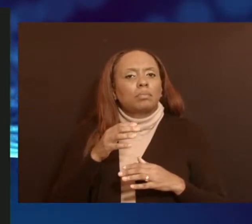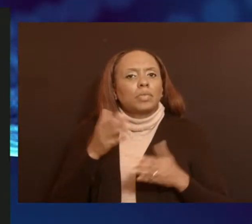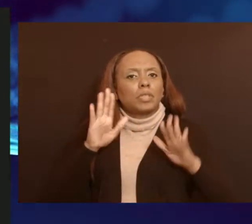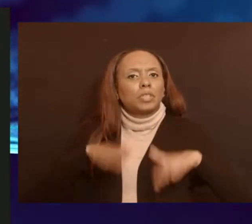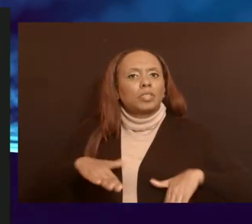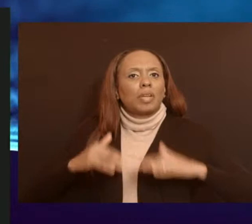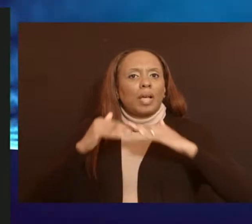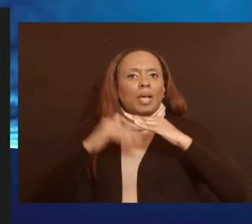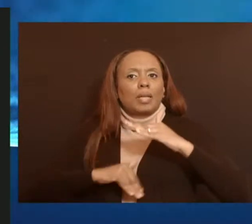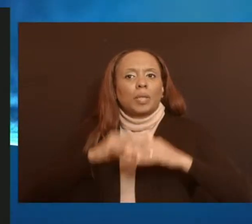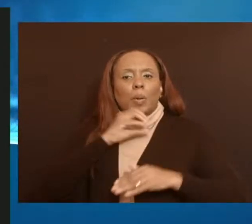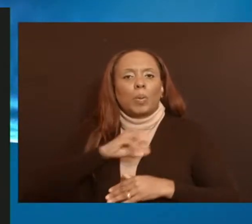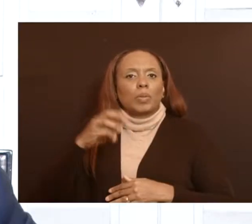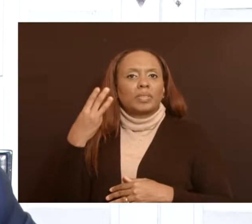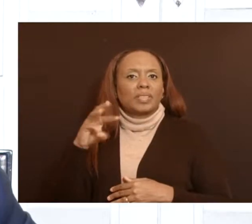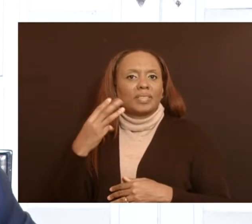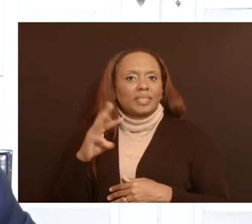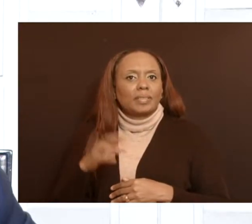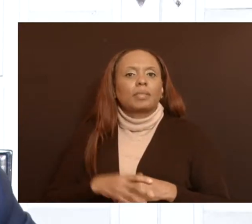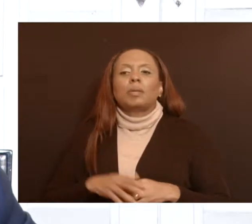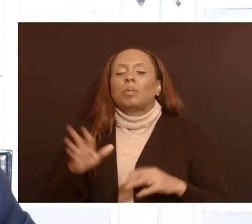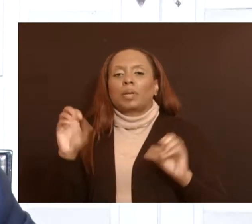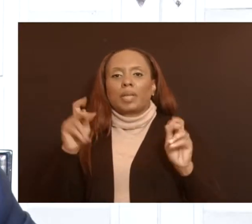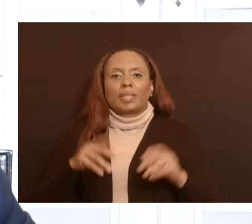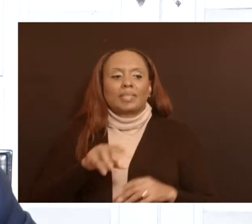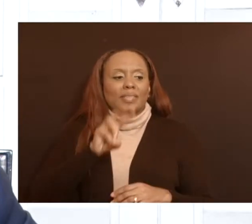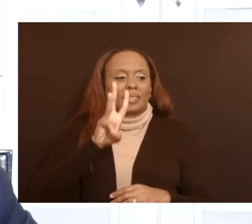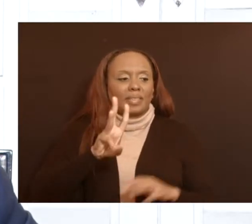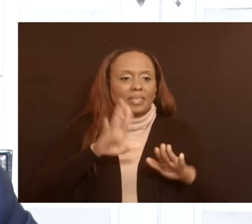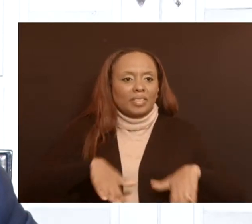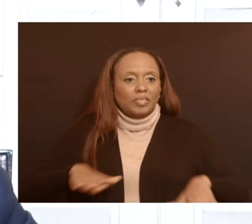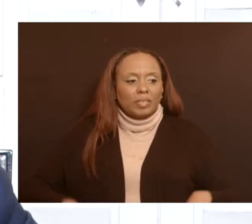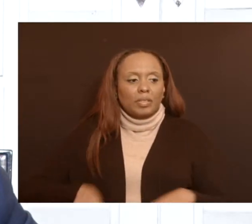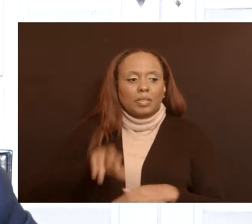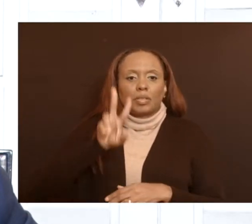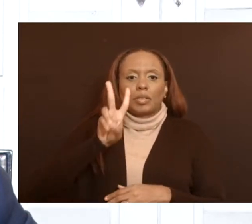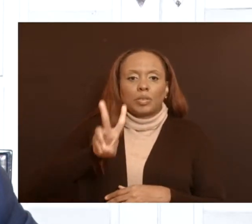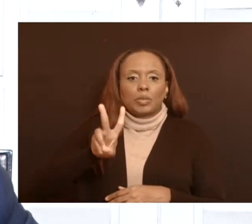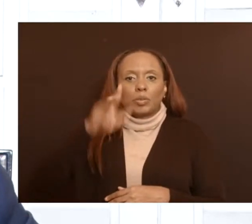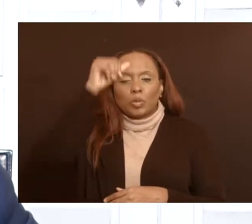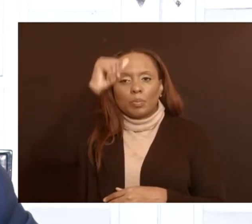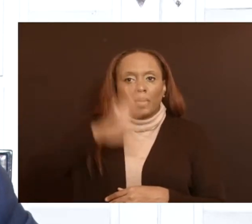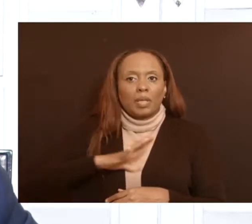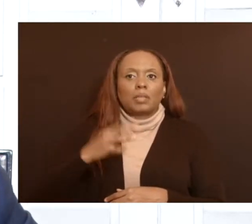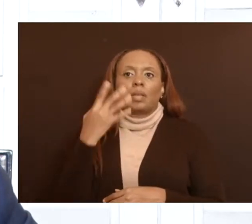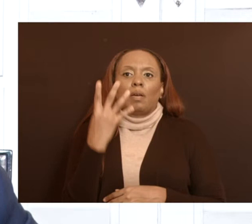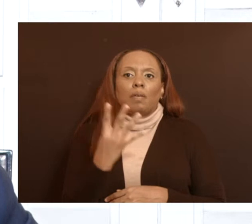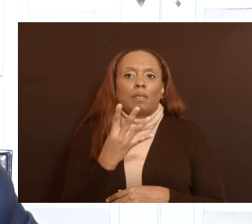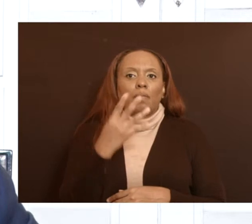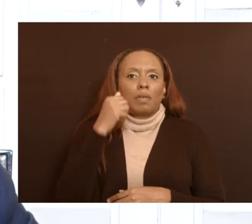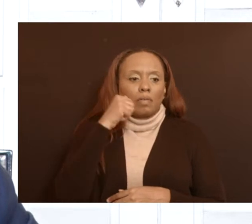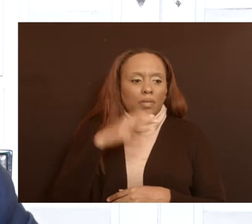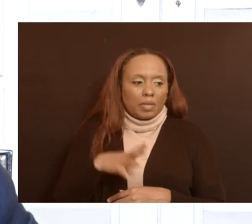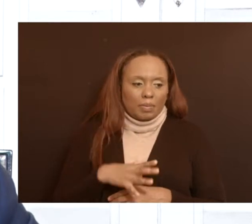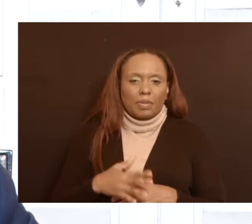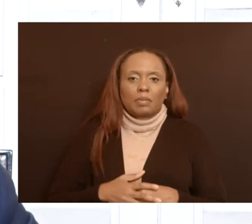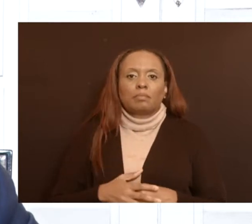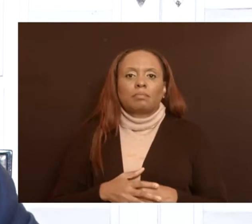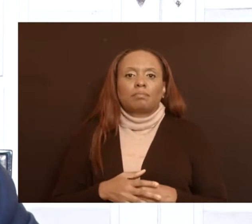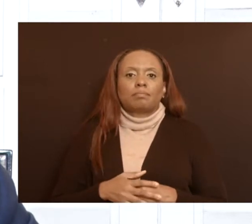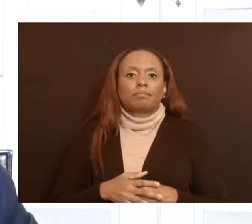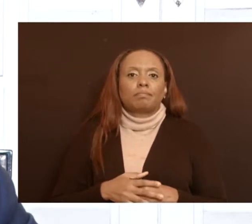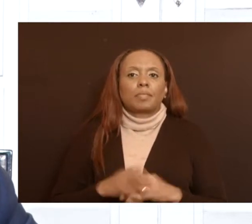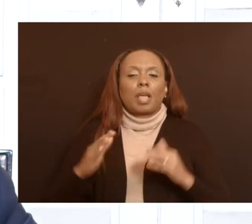That information before. There are 6 children, there are 2 males and 4 females. ranging between the age of 2 and 15 years of